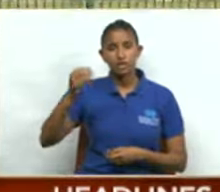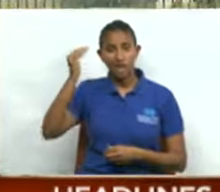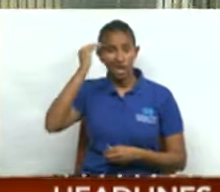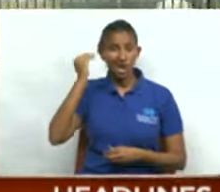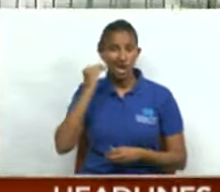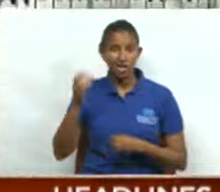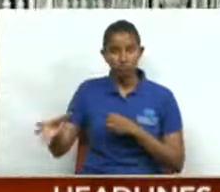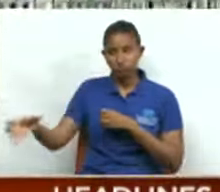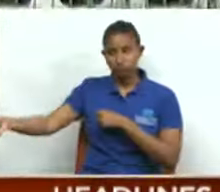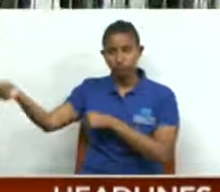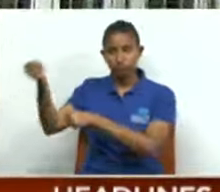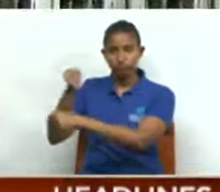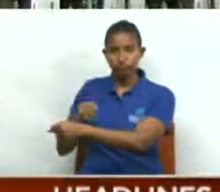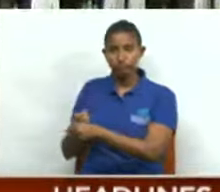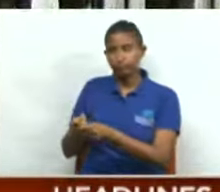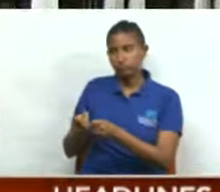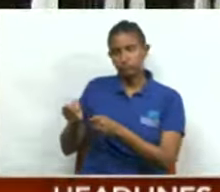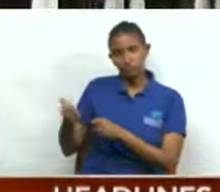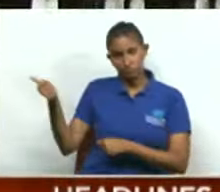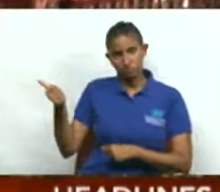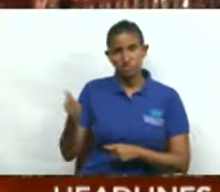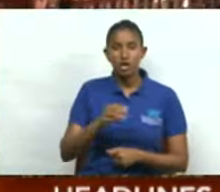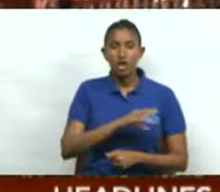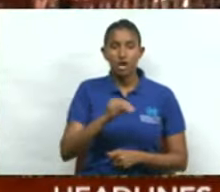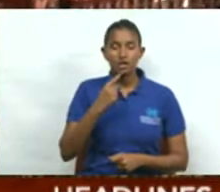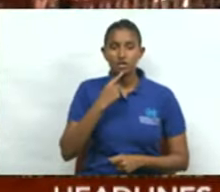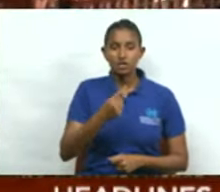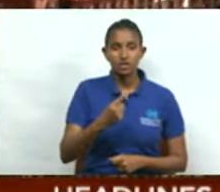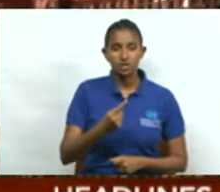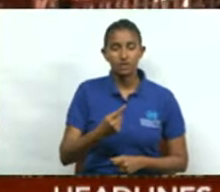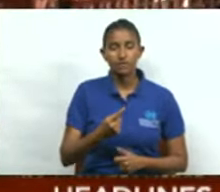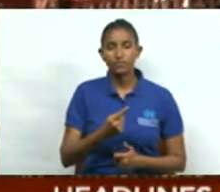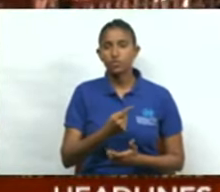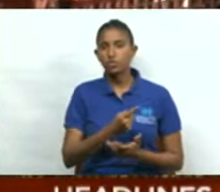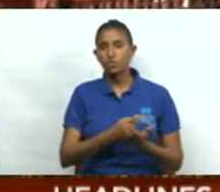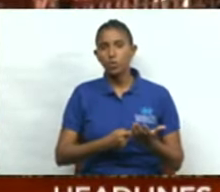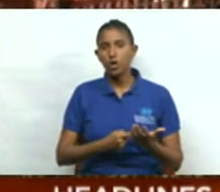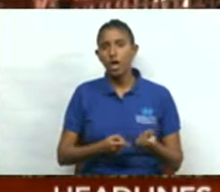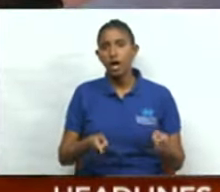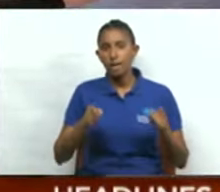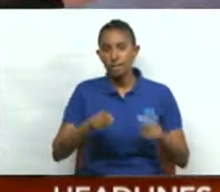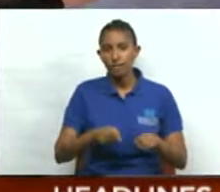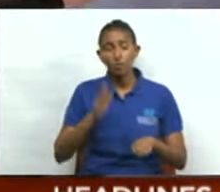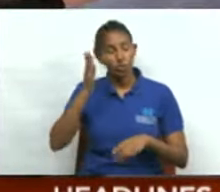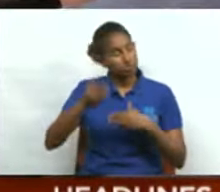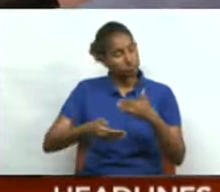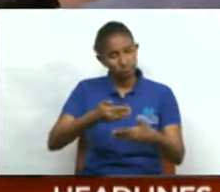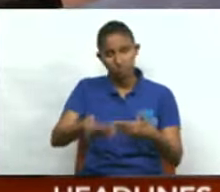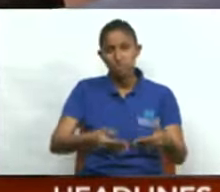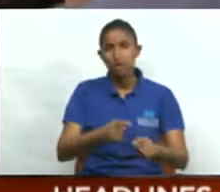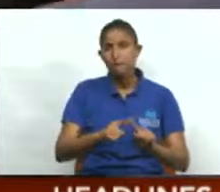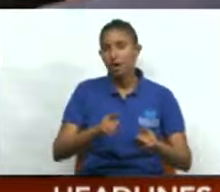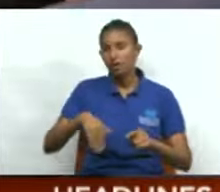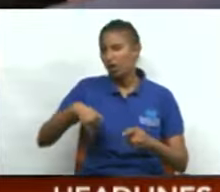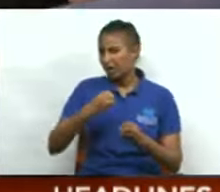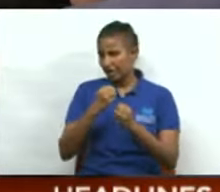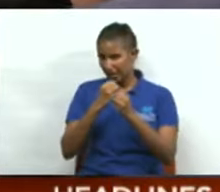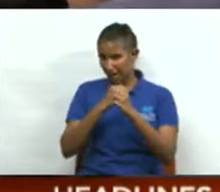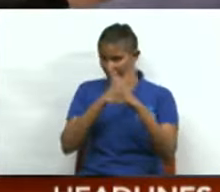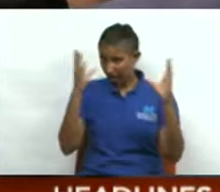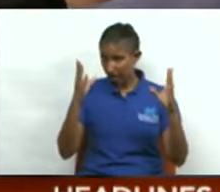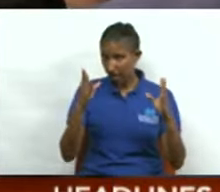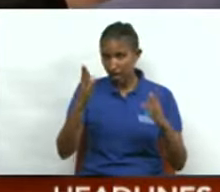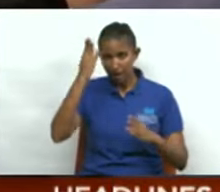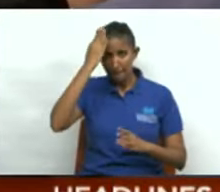he's saying is matters will take their course. Now, which matters, though, remain unclear. because the Prime Minister would not answer Dr. Rudal